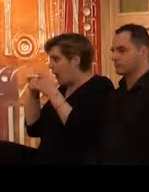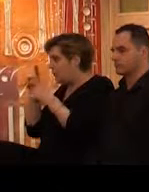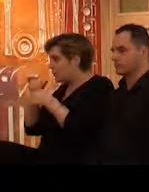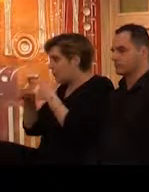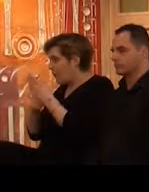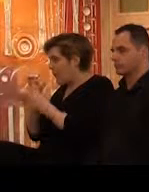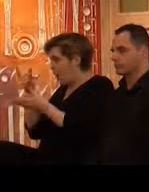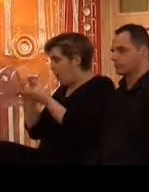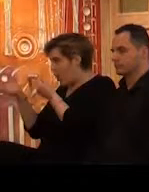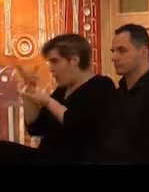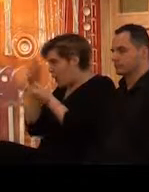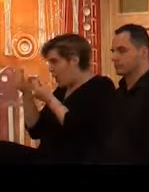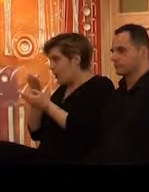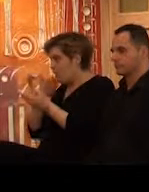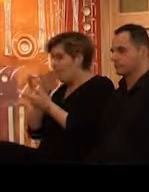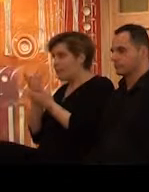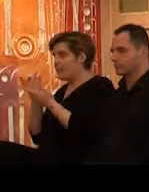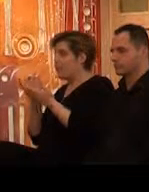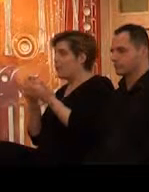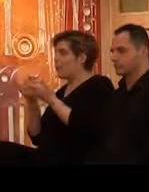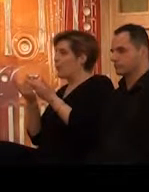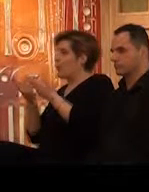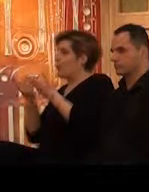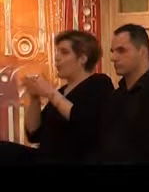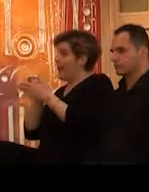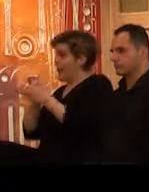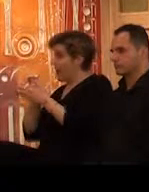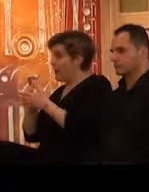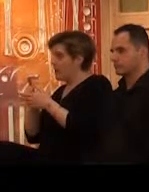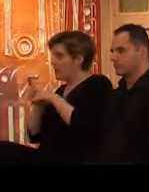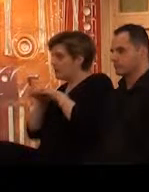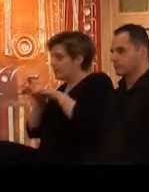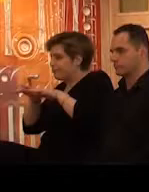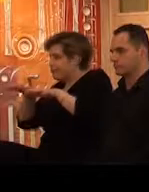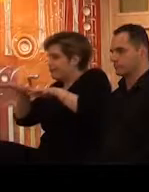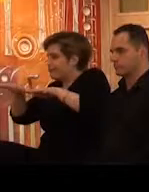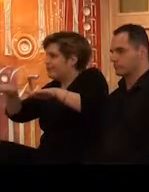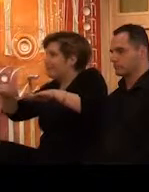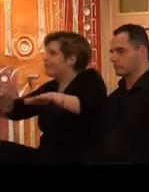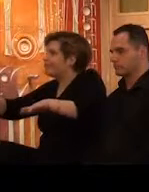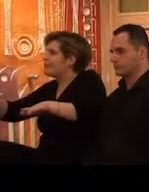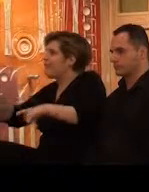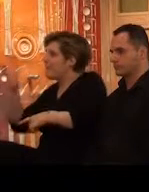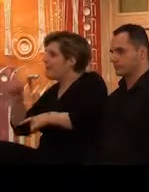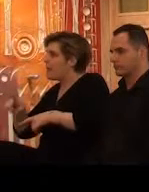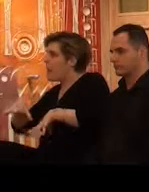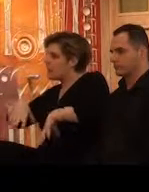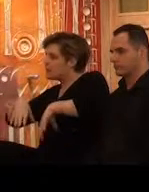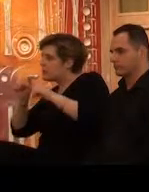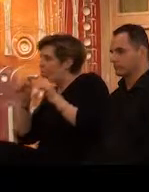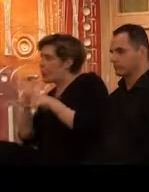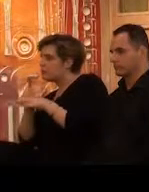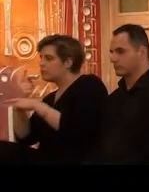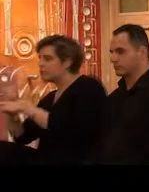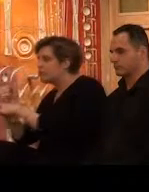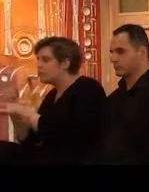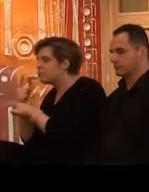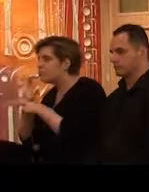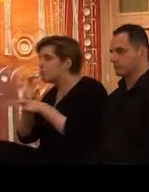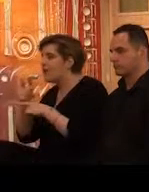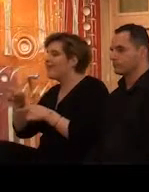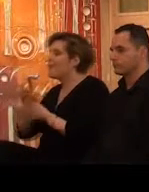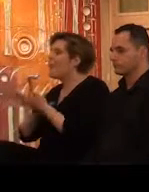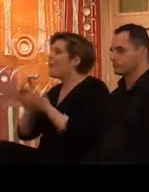starting to go viral in schools. People are beginning to talk about the idea of learning without limits, and what they mean by that is that there's